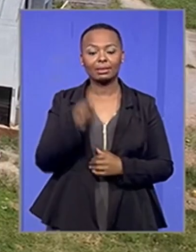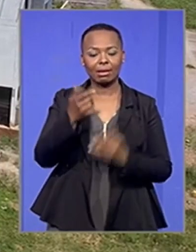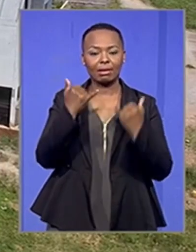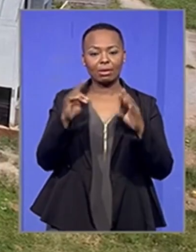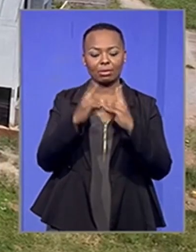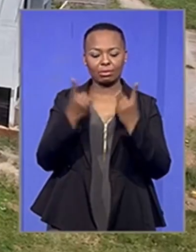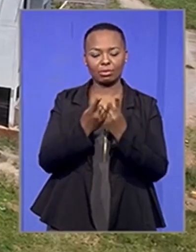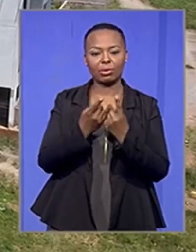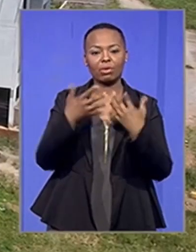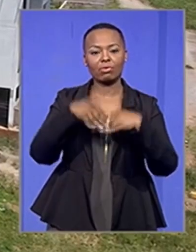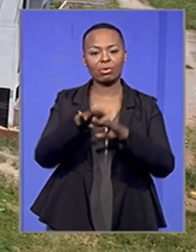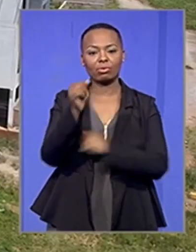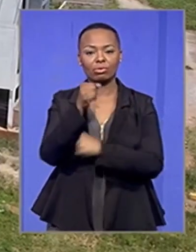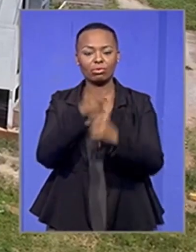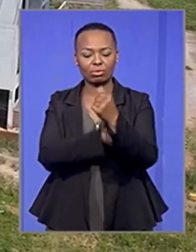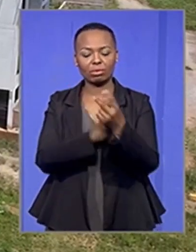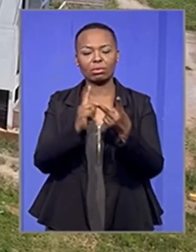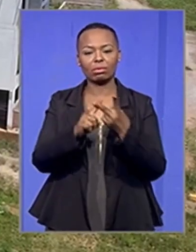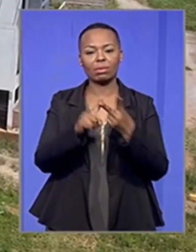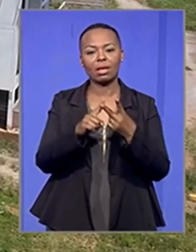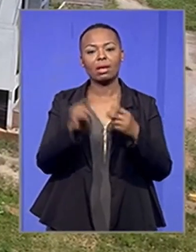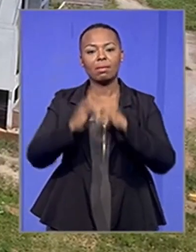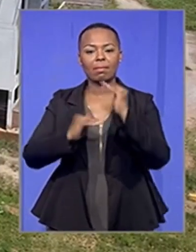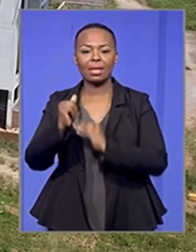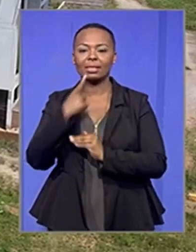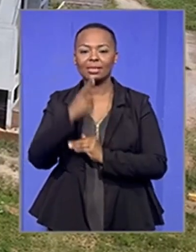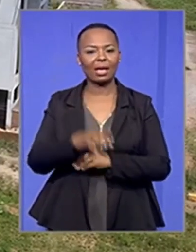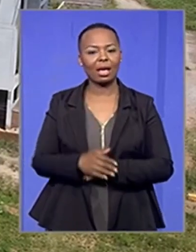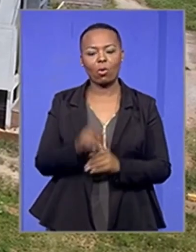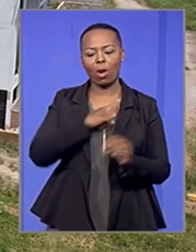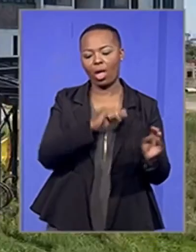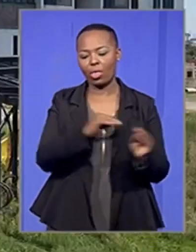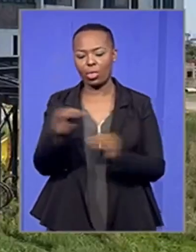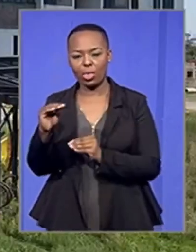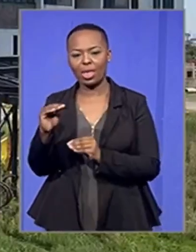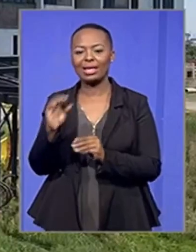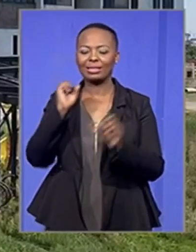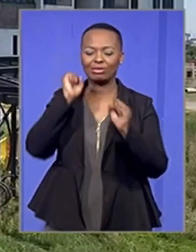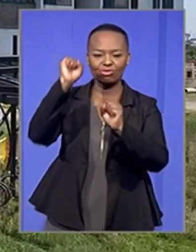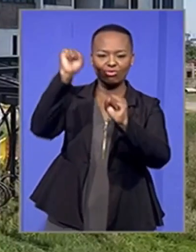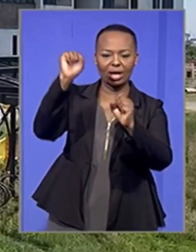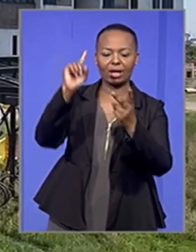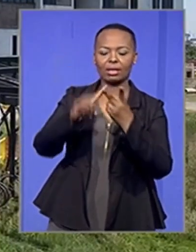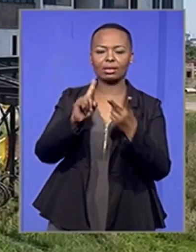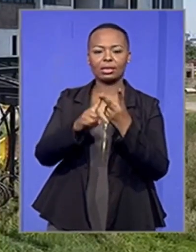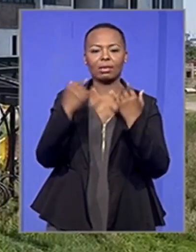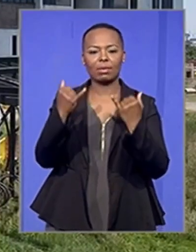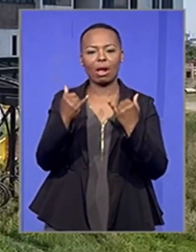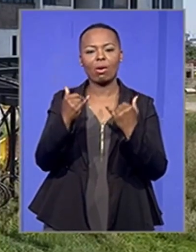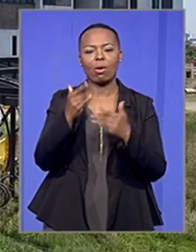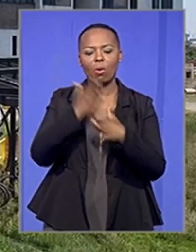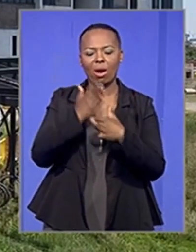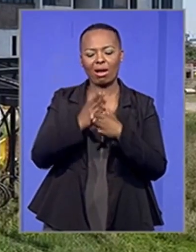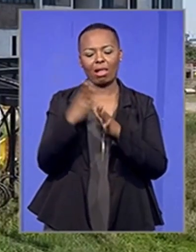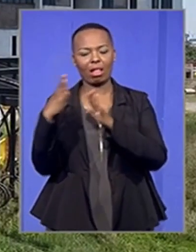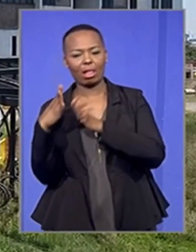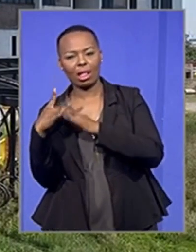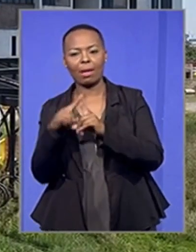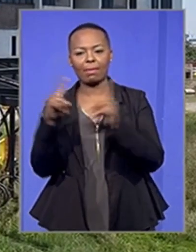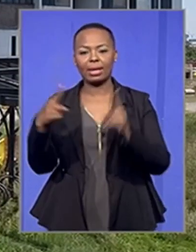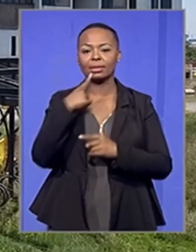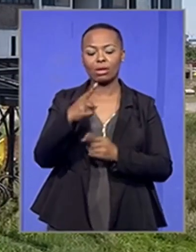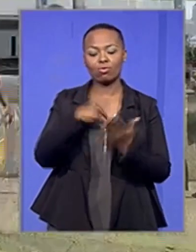malobeng la itsise fa tshalelo morago e bakilwe ke di-strike le katoloso ya tiro. Fela le ikamologantse le dipego tseo di